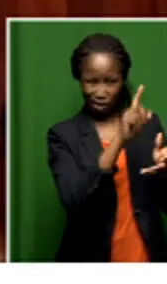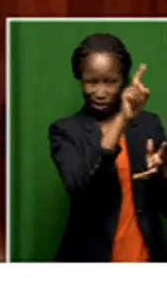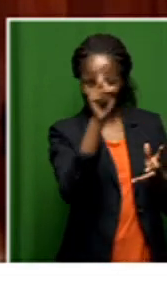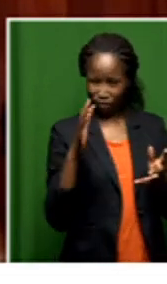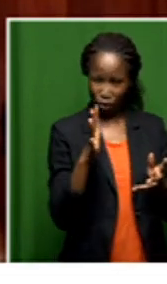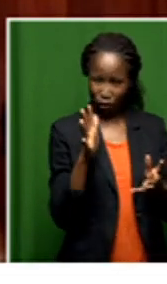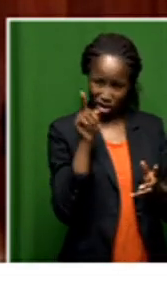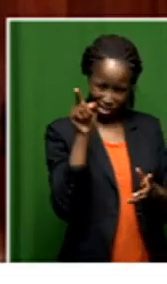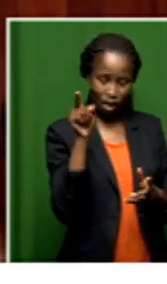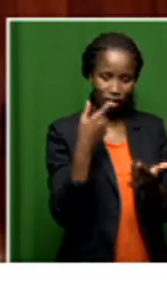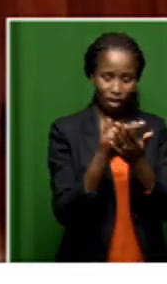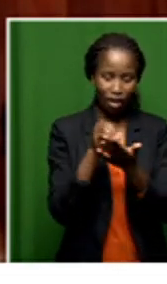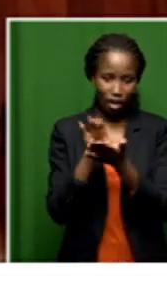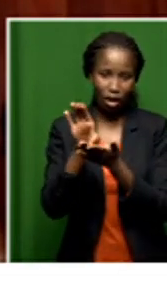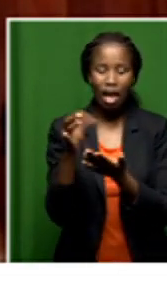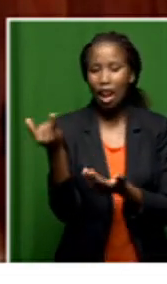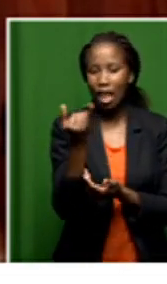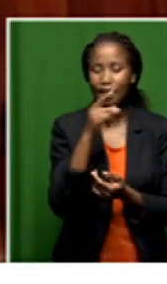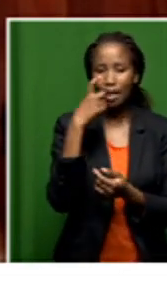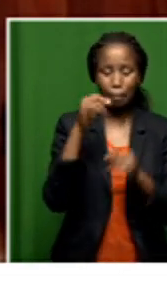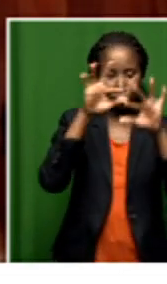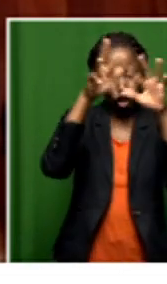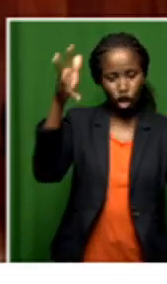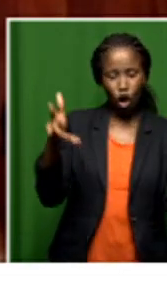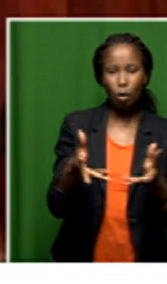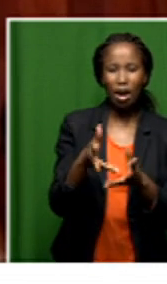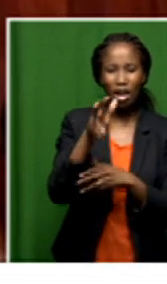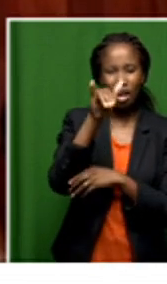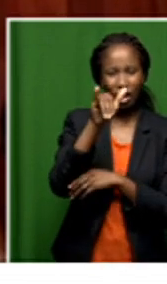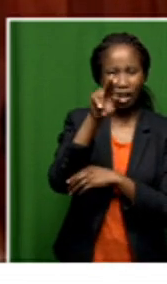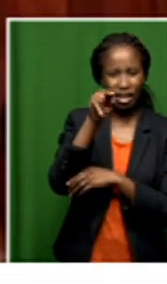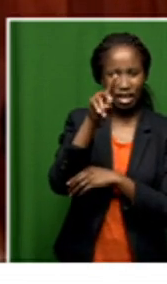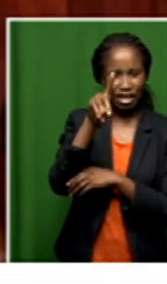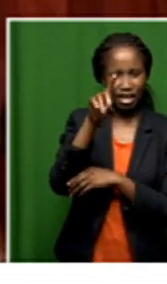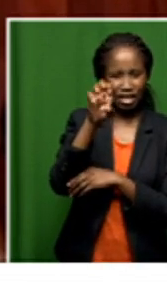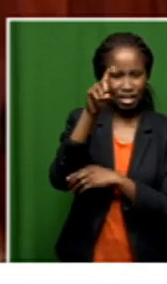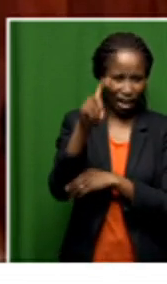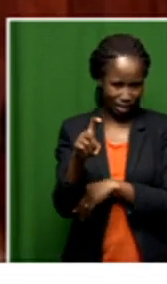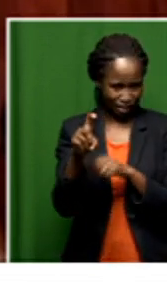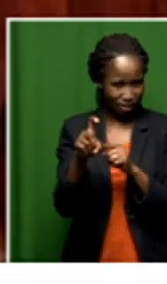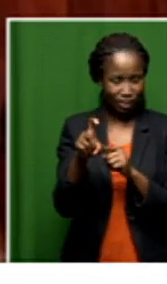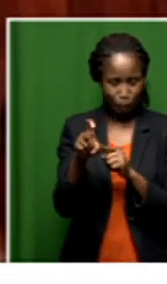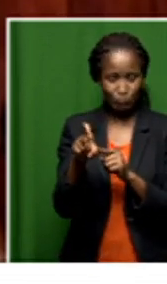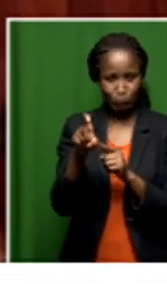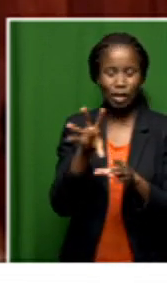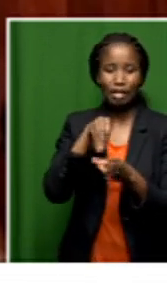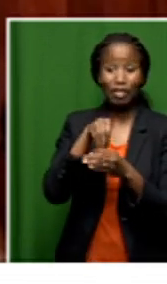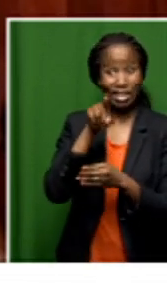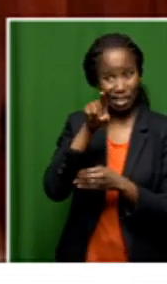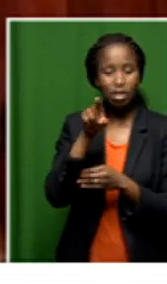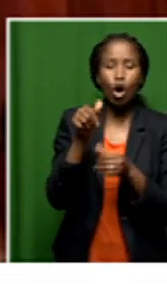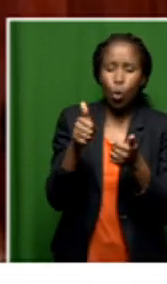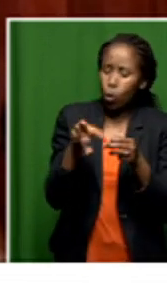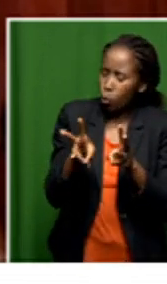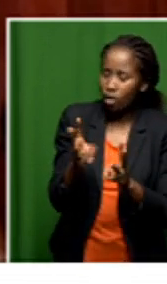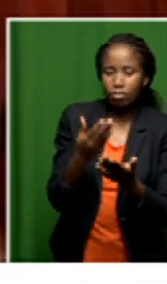easy way to do that, for example, is a global index, something like the MSCI World Index, which to me is a great way of getting